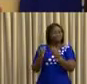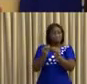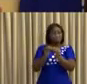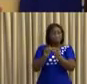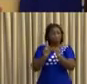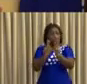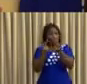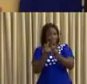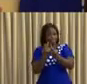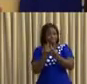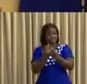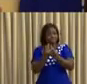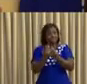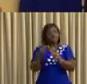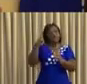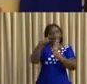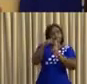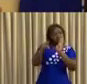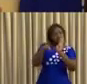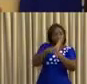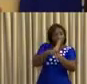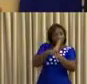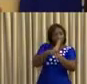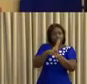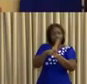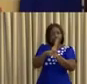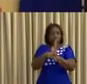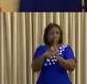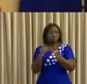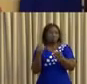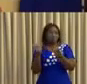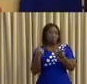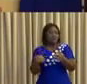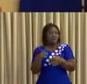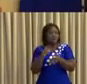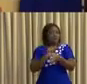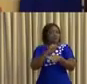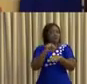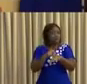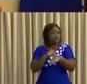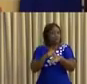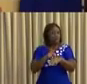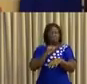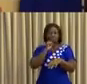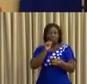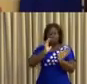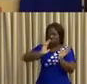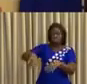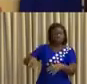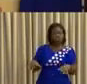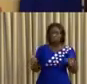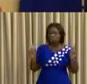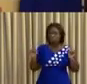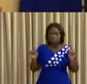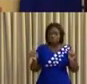democracy and the principles of democratic accountability. And we dare not trade them off, more